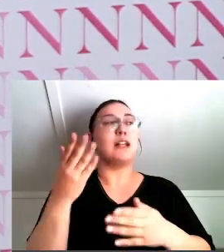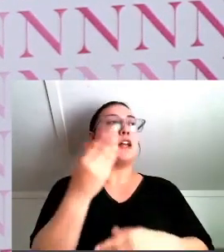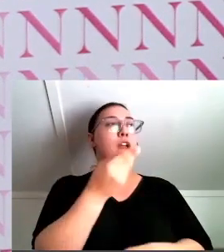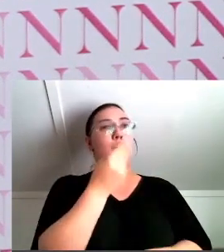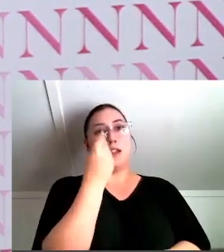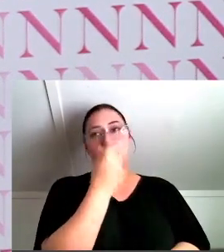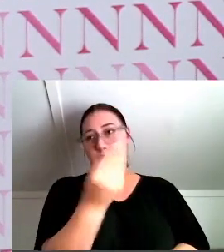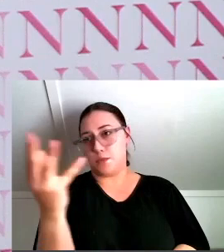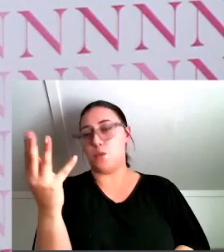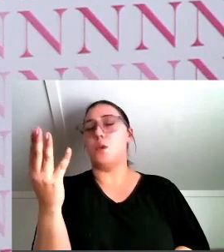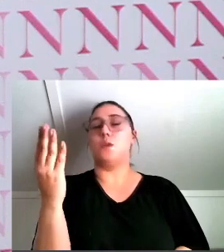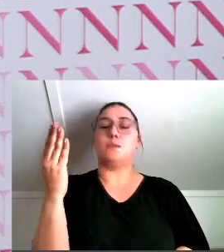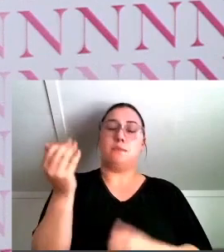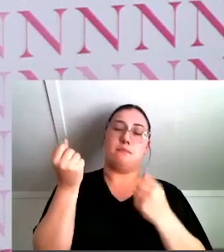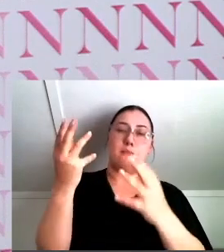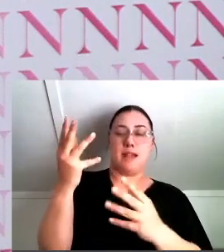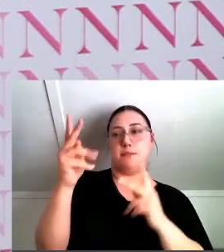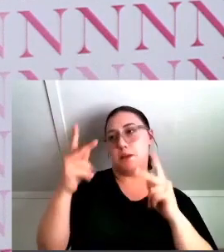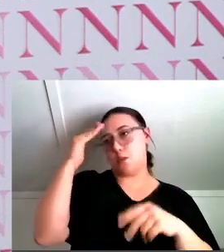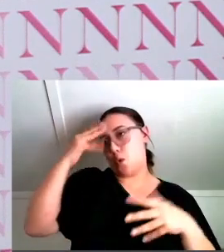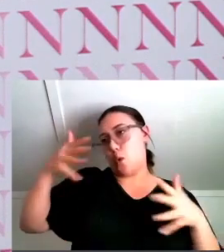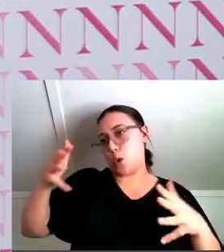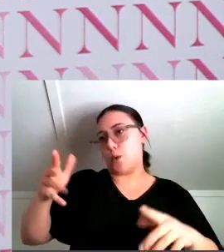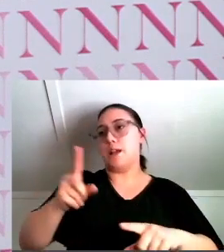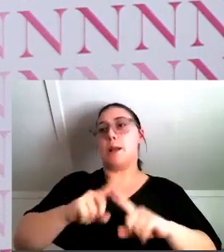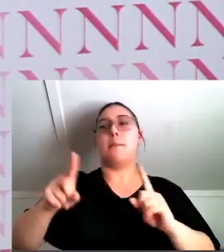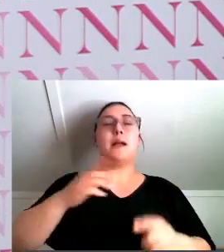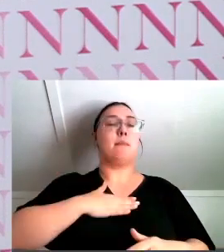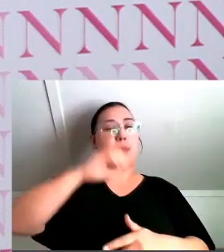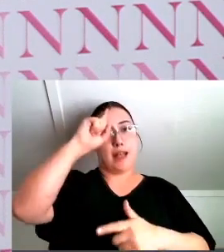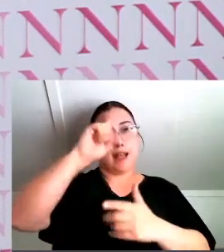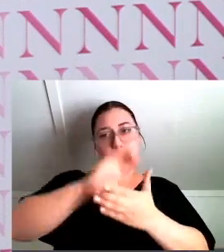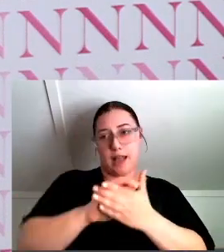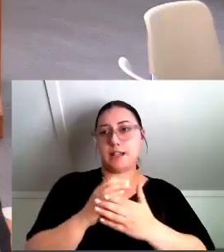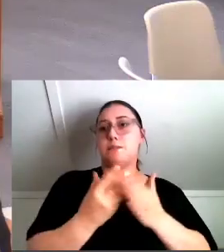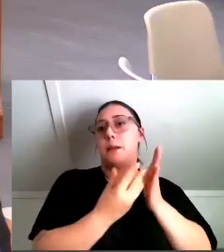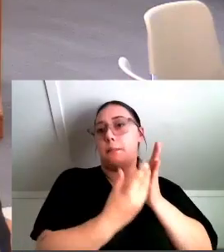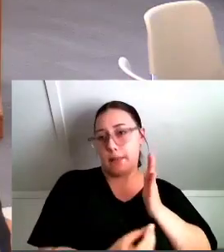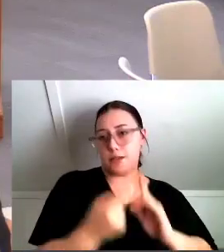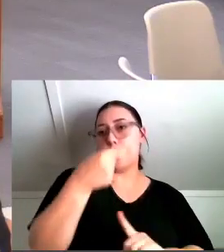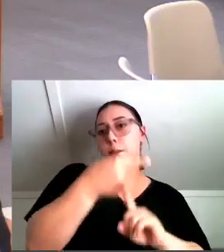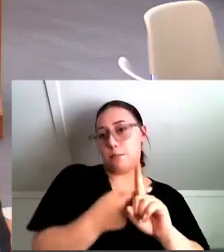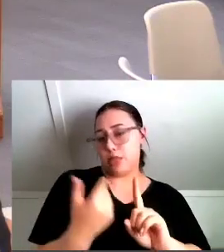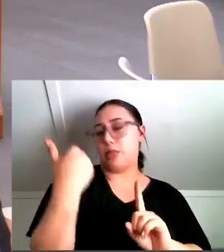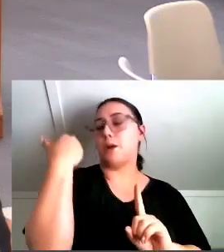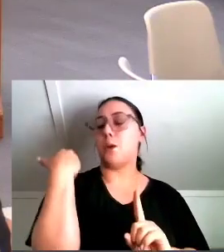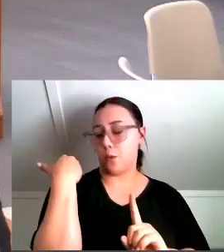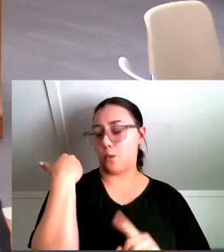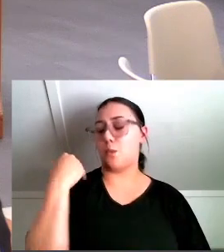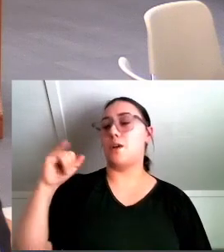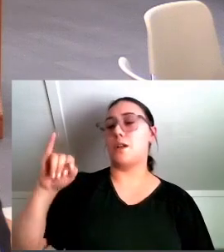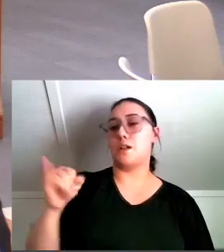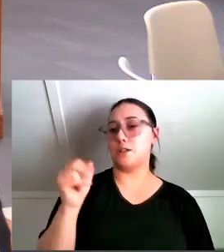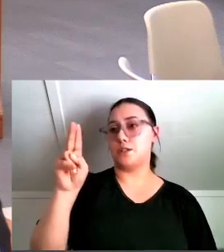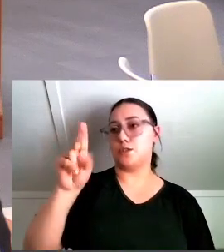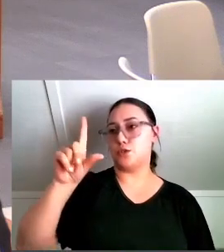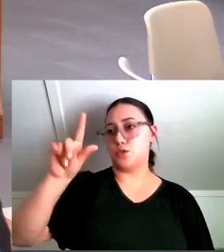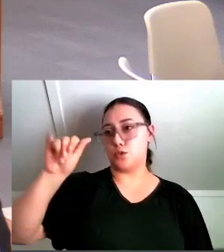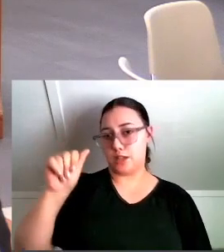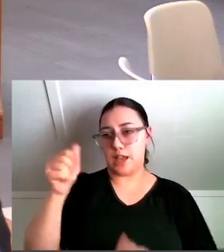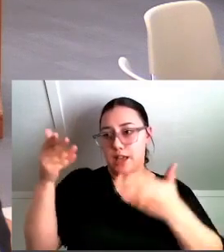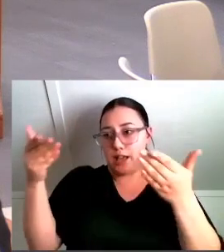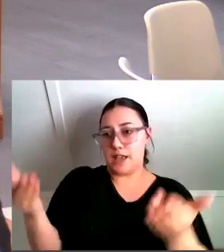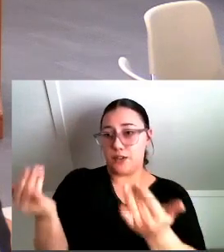husband less than a month ago. And Julian's presence here today reminded me of how important it is to